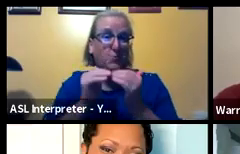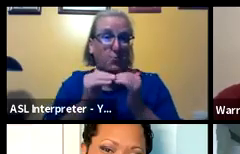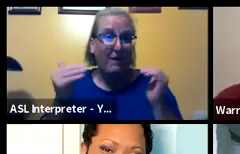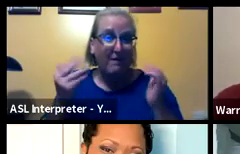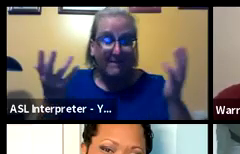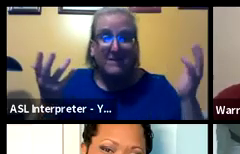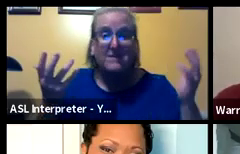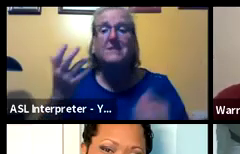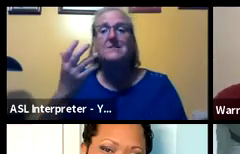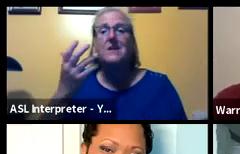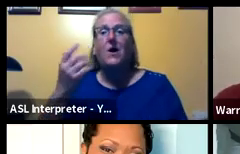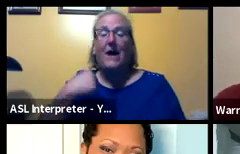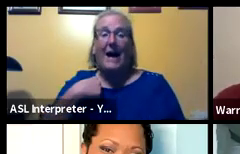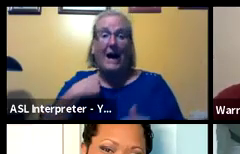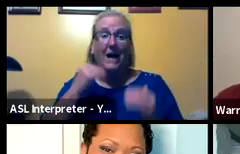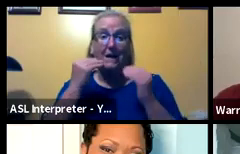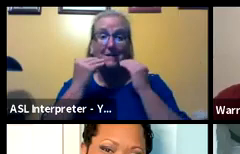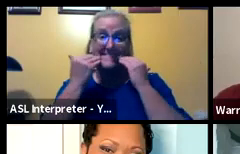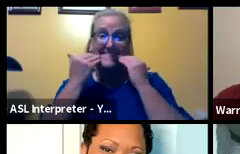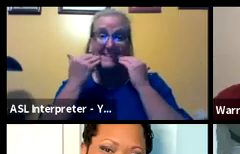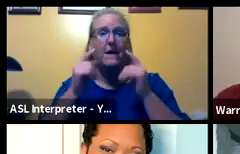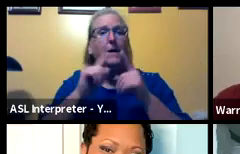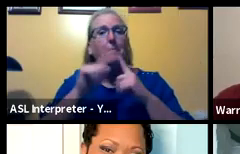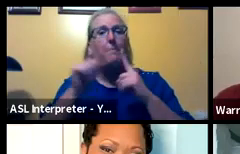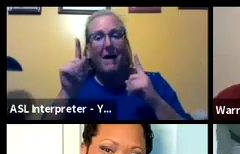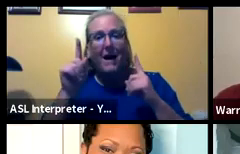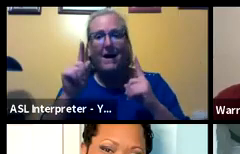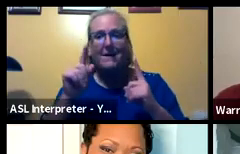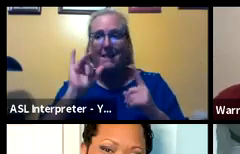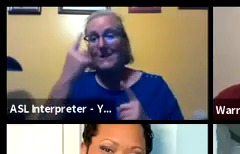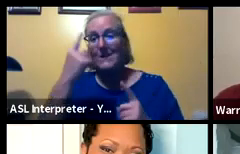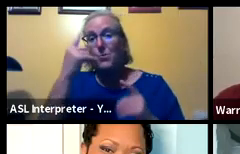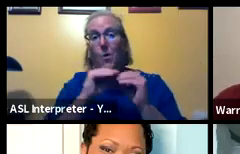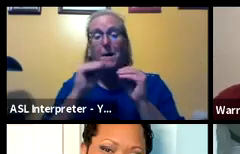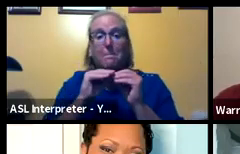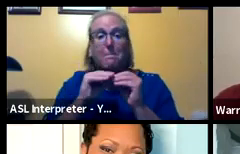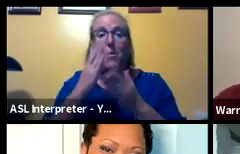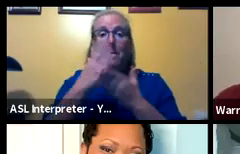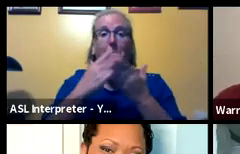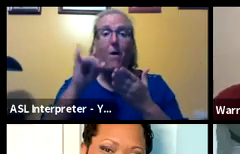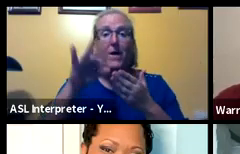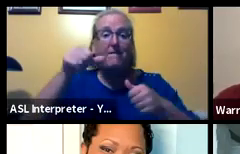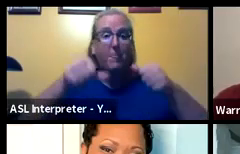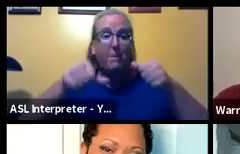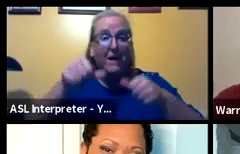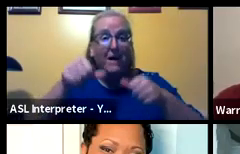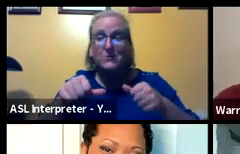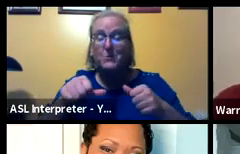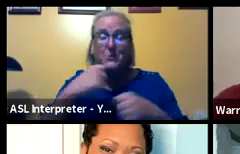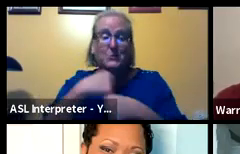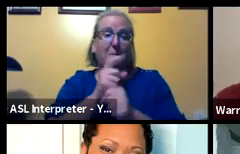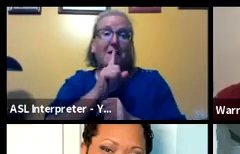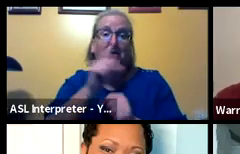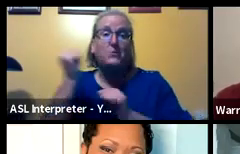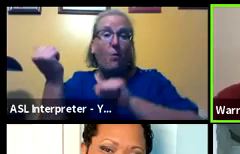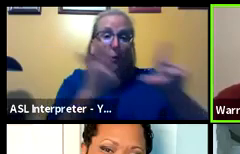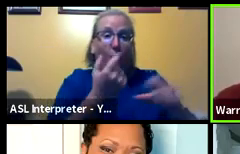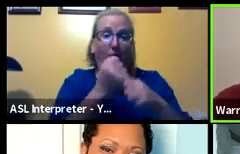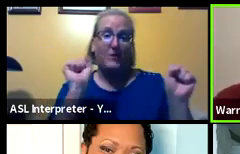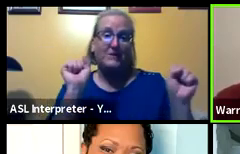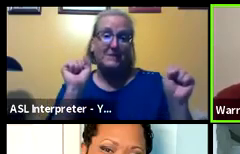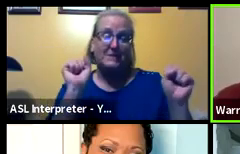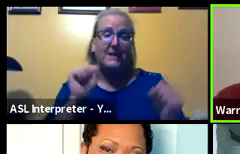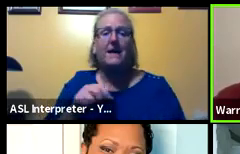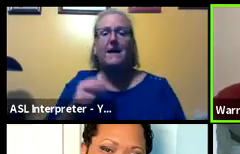So I smile when I say it, but it's one more piece of the puzzle to help us make sure we're keeping everybody safe. Absolutely. Thank